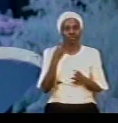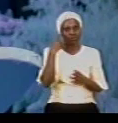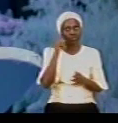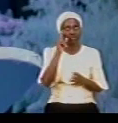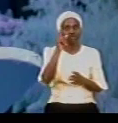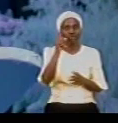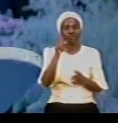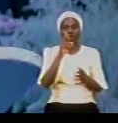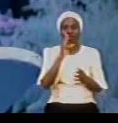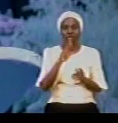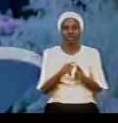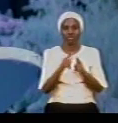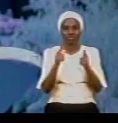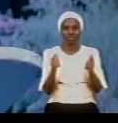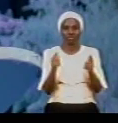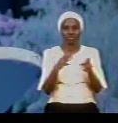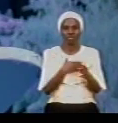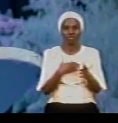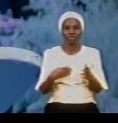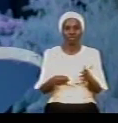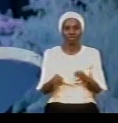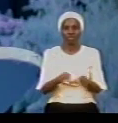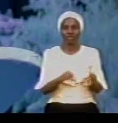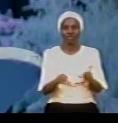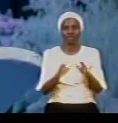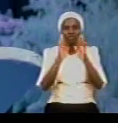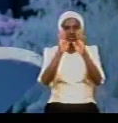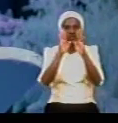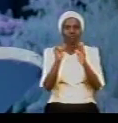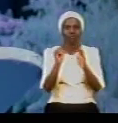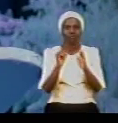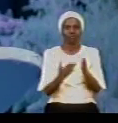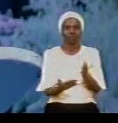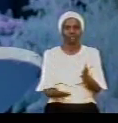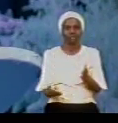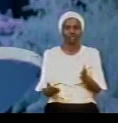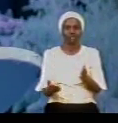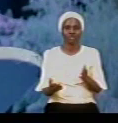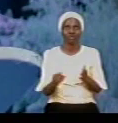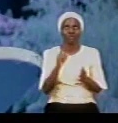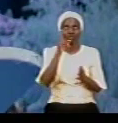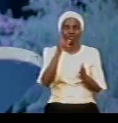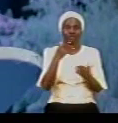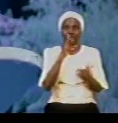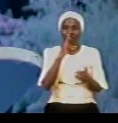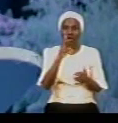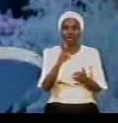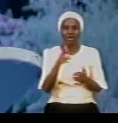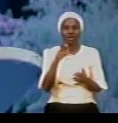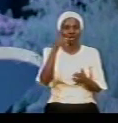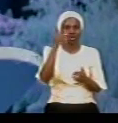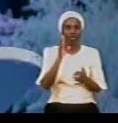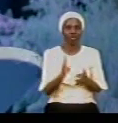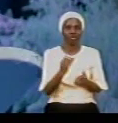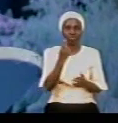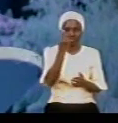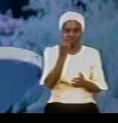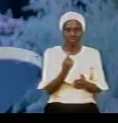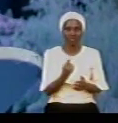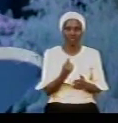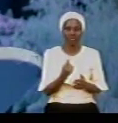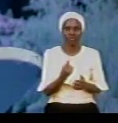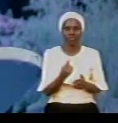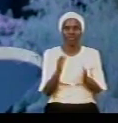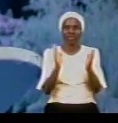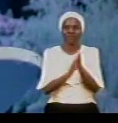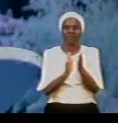thing. Thou art God alone. Praise the Lord. Sin will